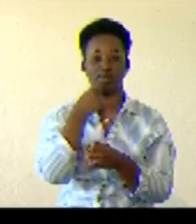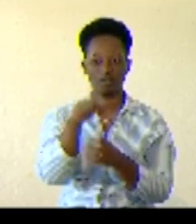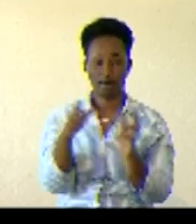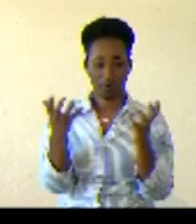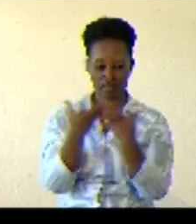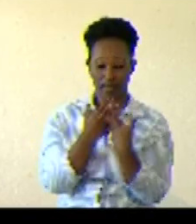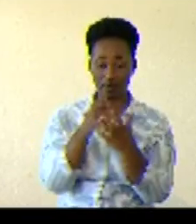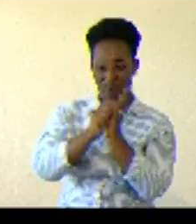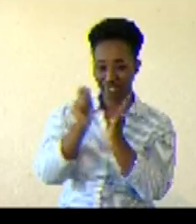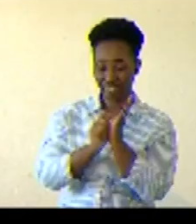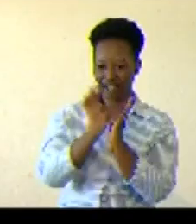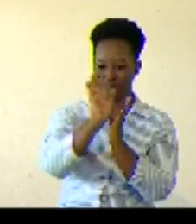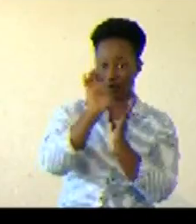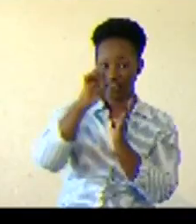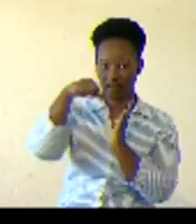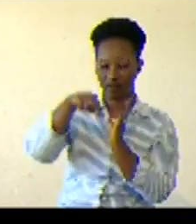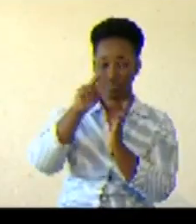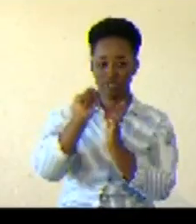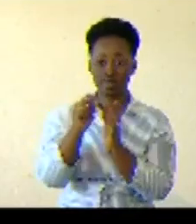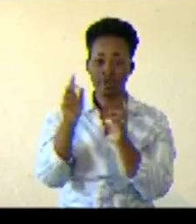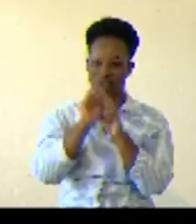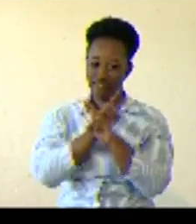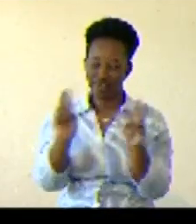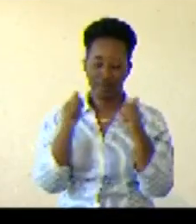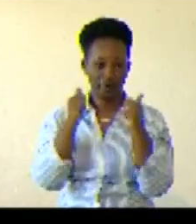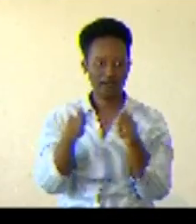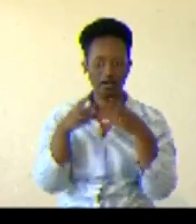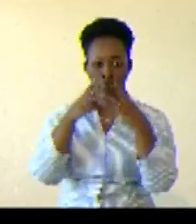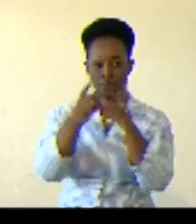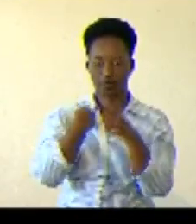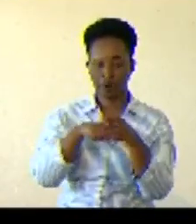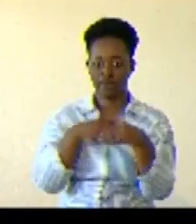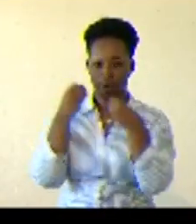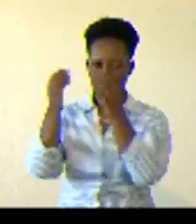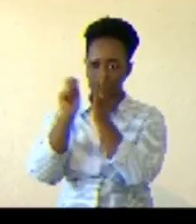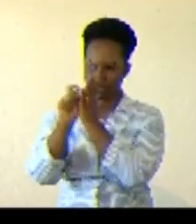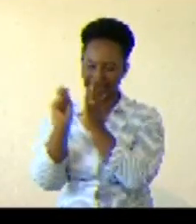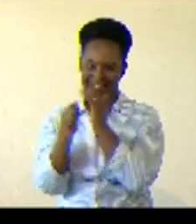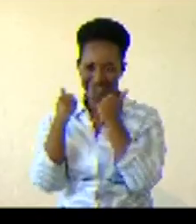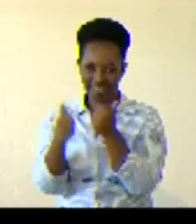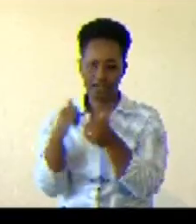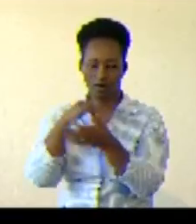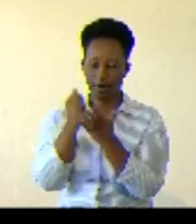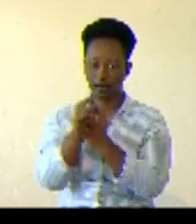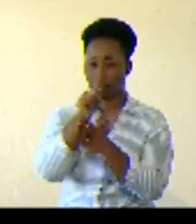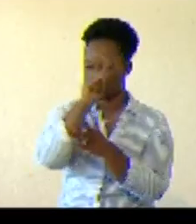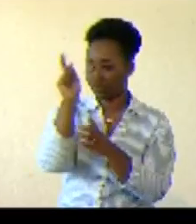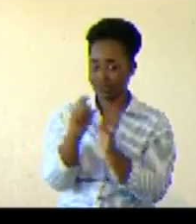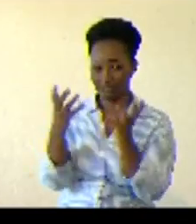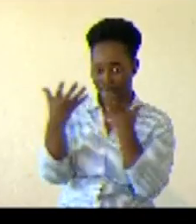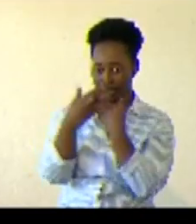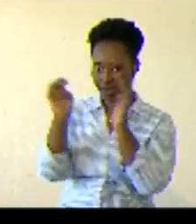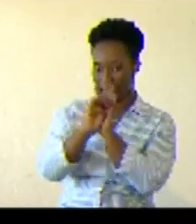your equations very well. The way we did it, you generate this equation because that question is related to